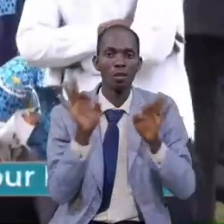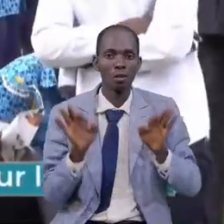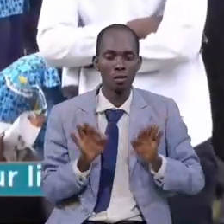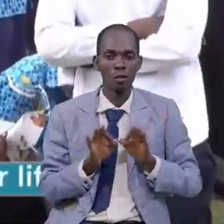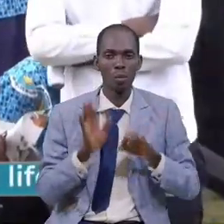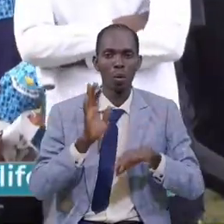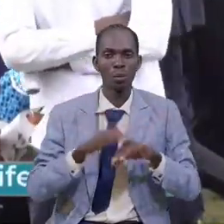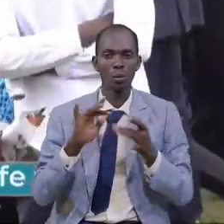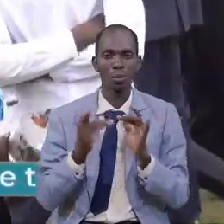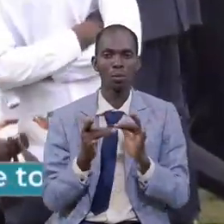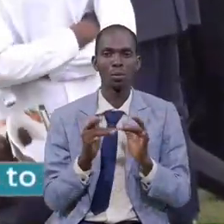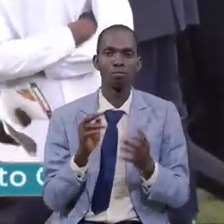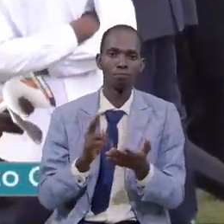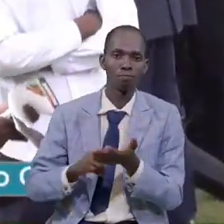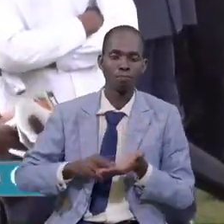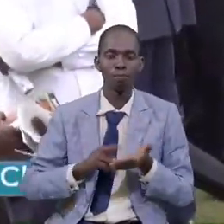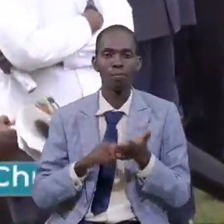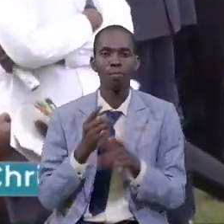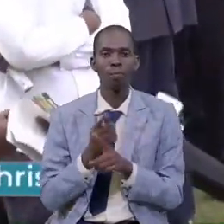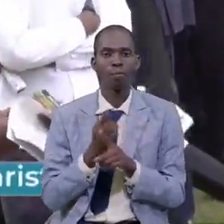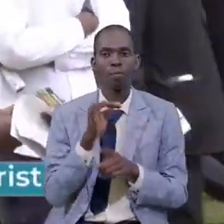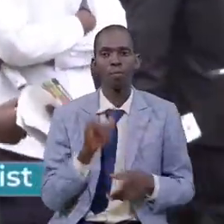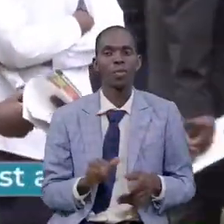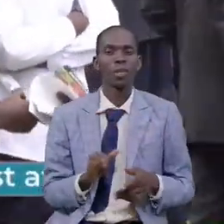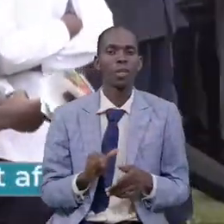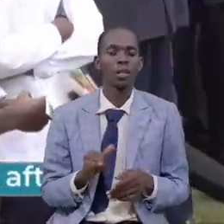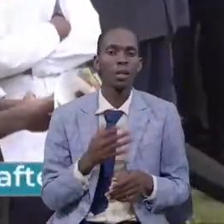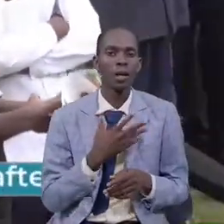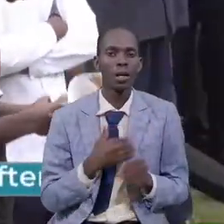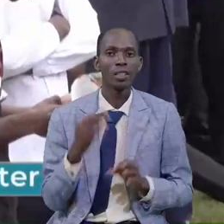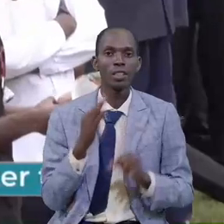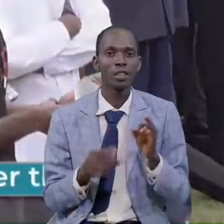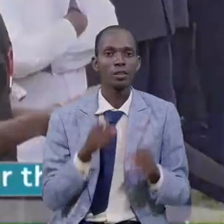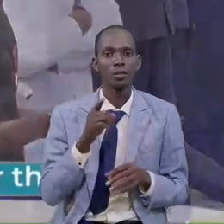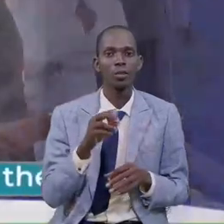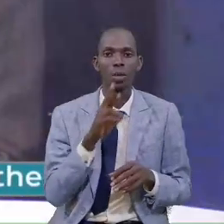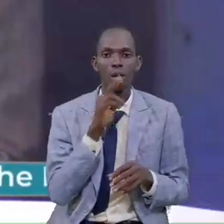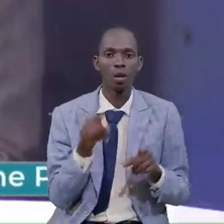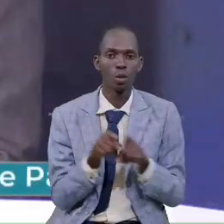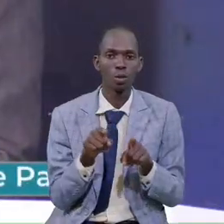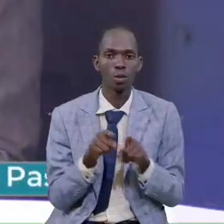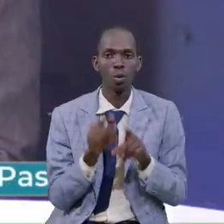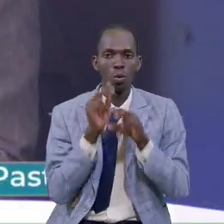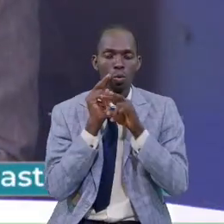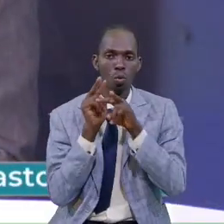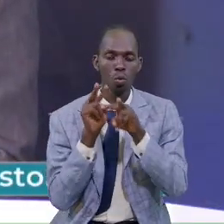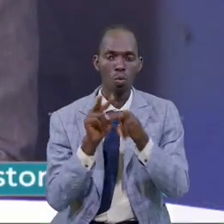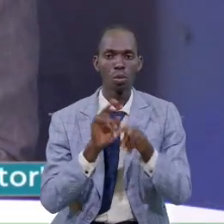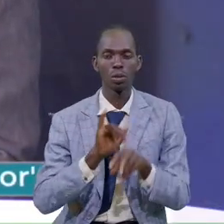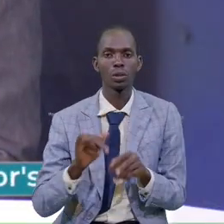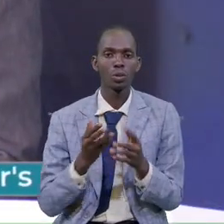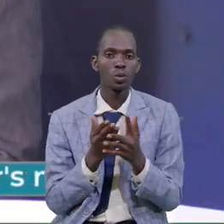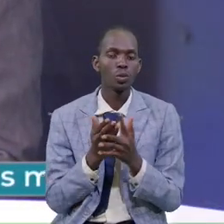Christ. Also, if you are listening via the radio, si vous suivez la radio ou la télévision, and